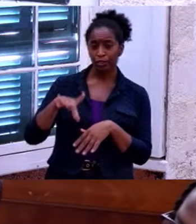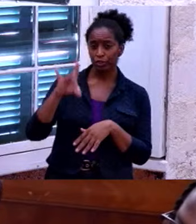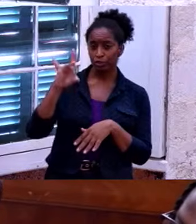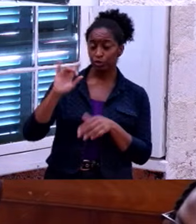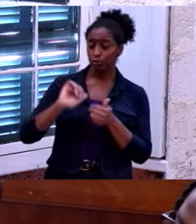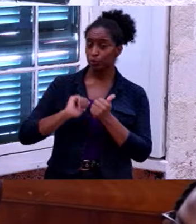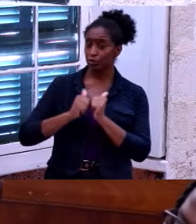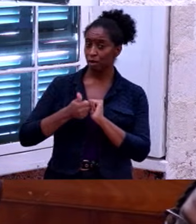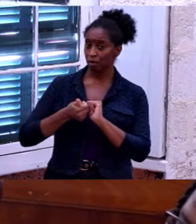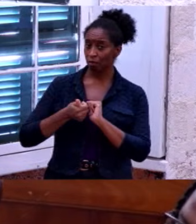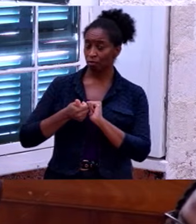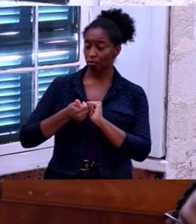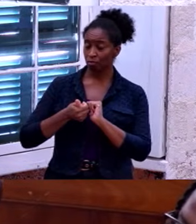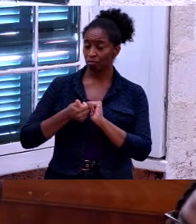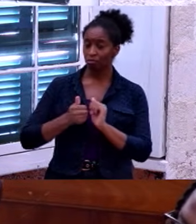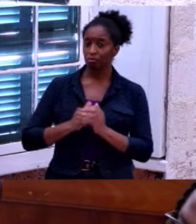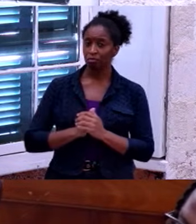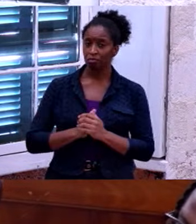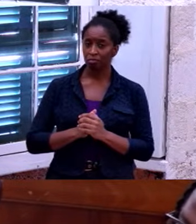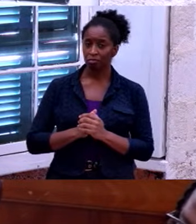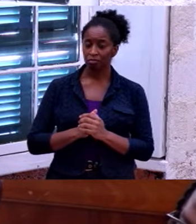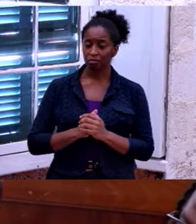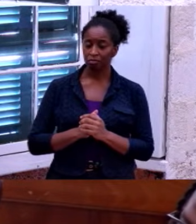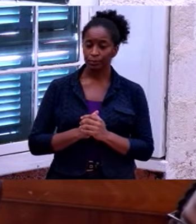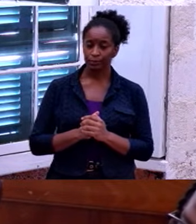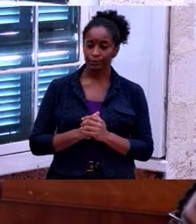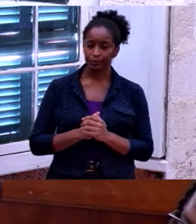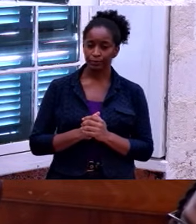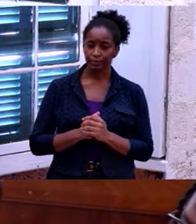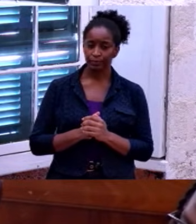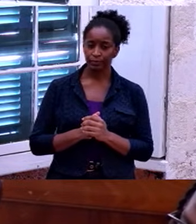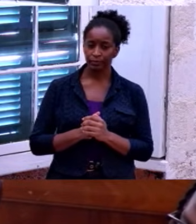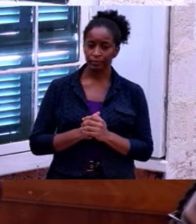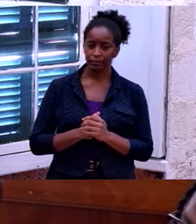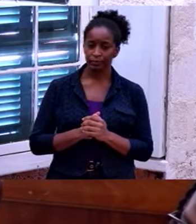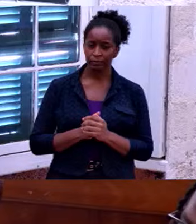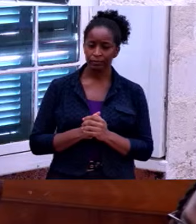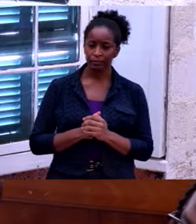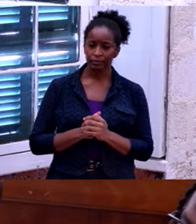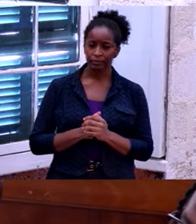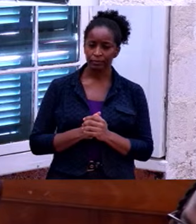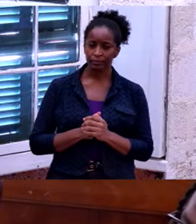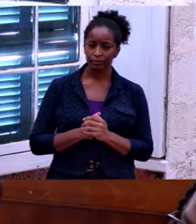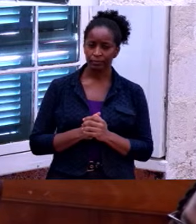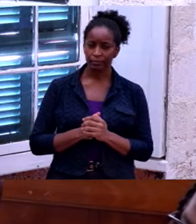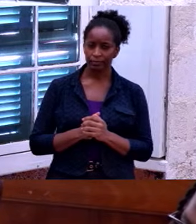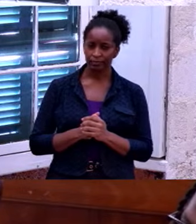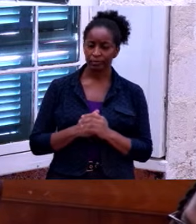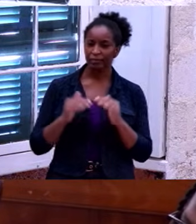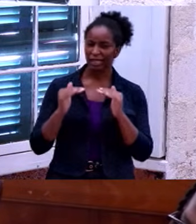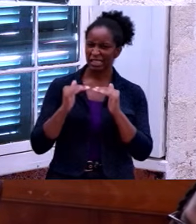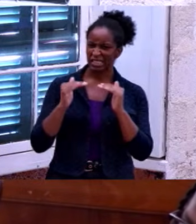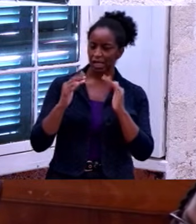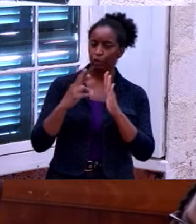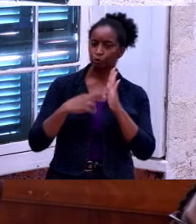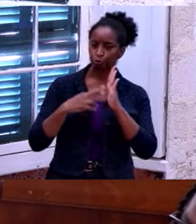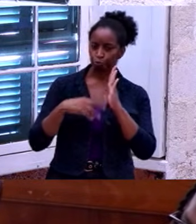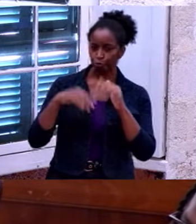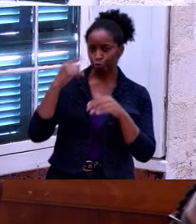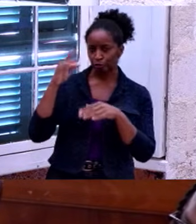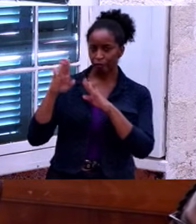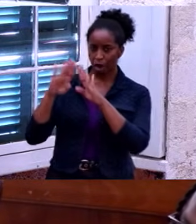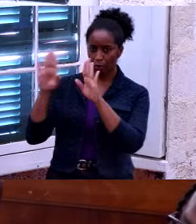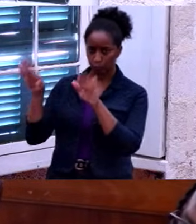standing orders of the House of Assembly, which carry with them the traditions or some of the traditions in the